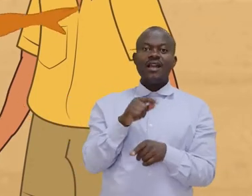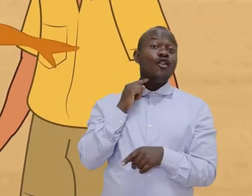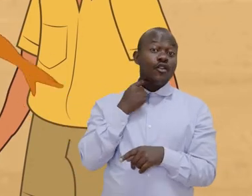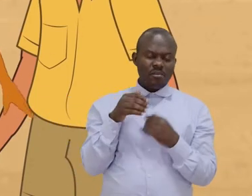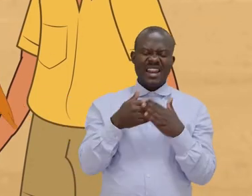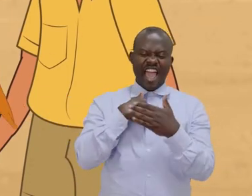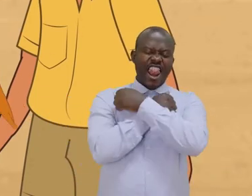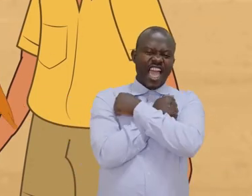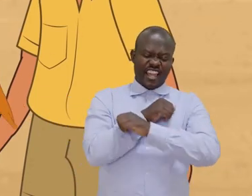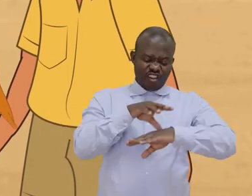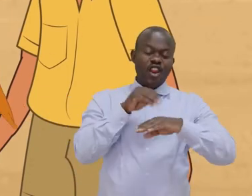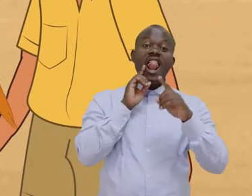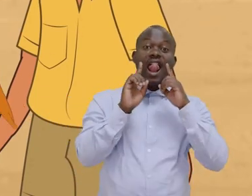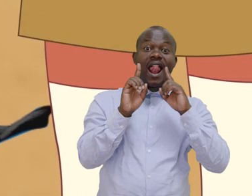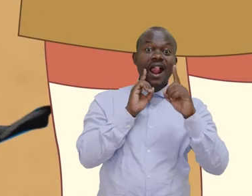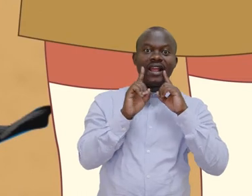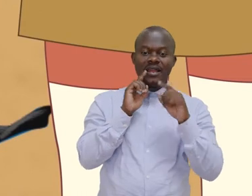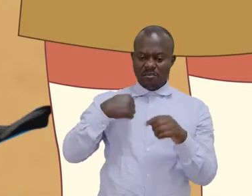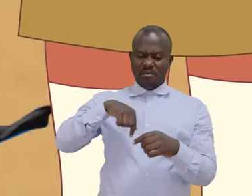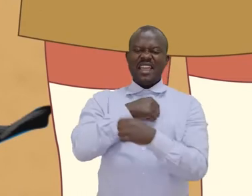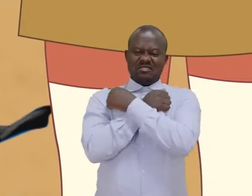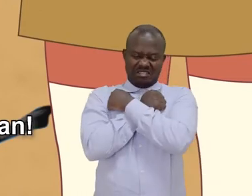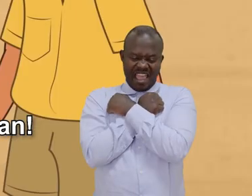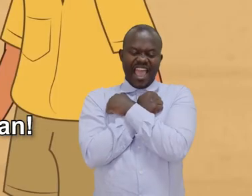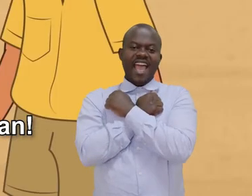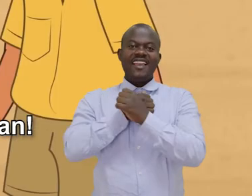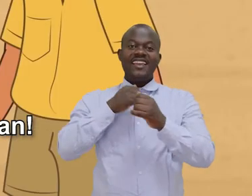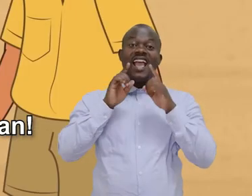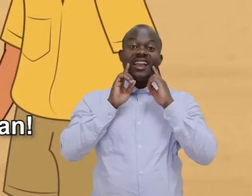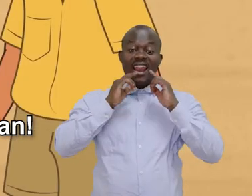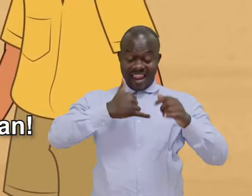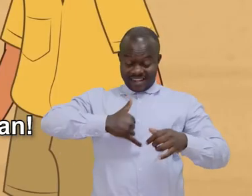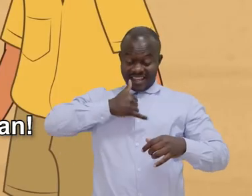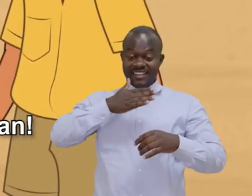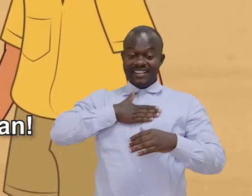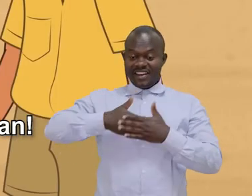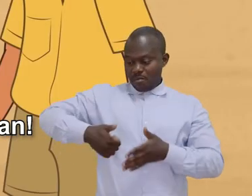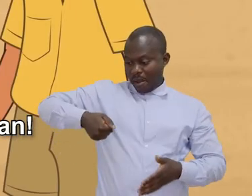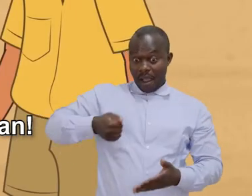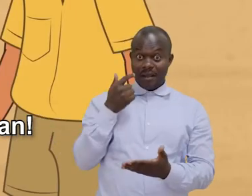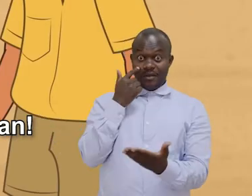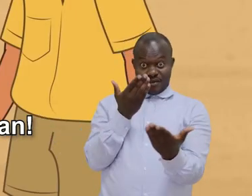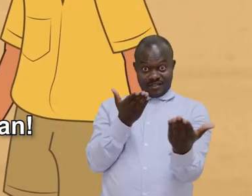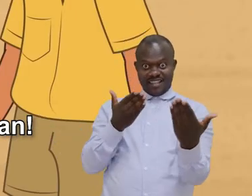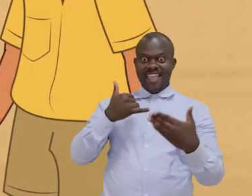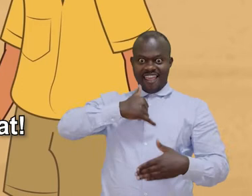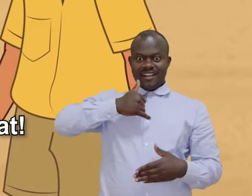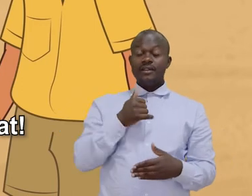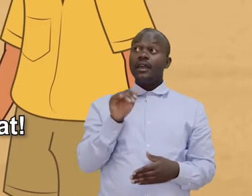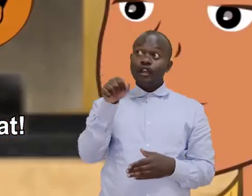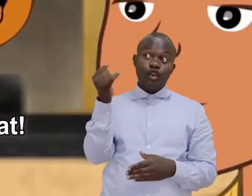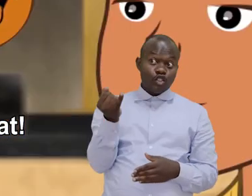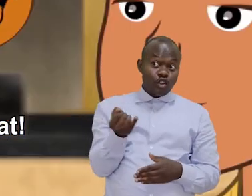is yellow. See? Even my bag is yellow. Can you draw this mango? Because I can. I can